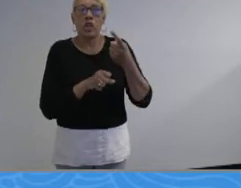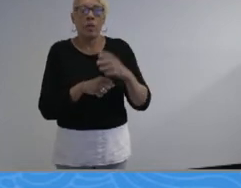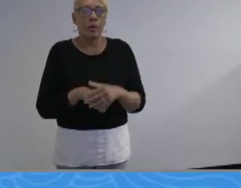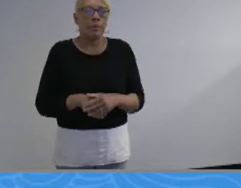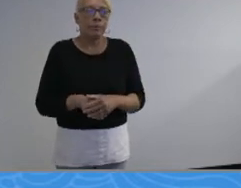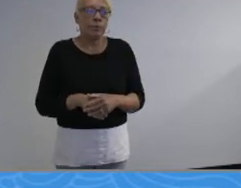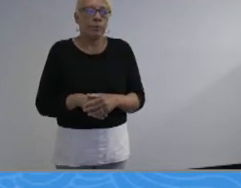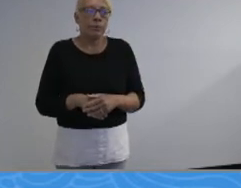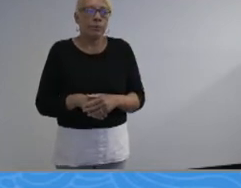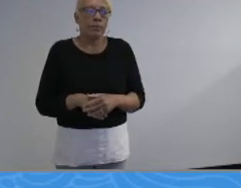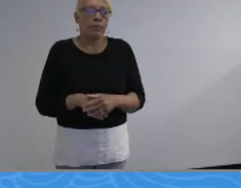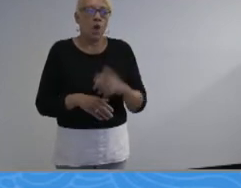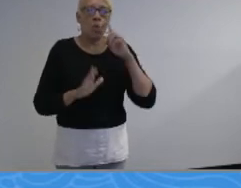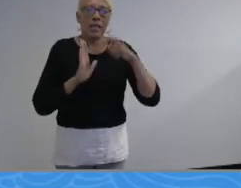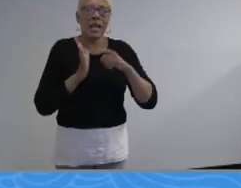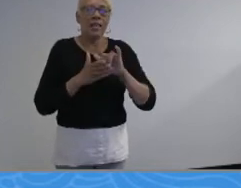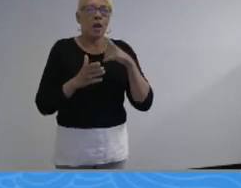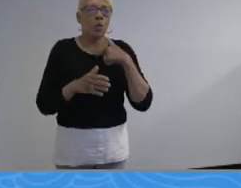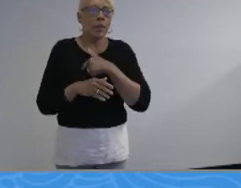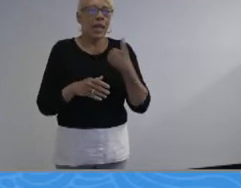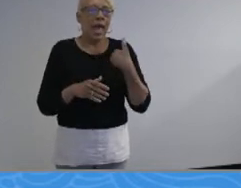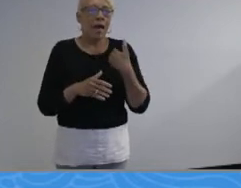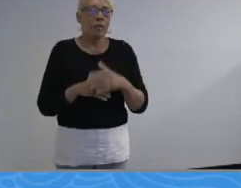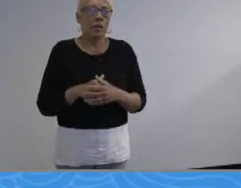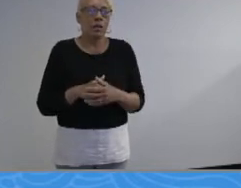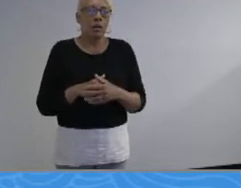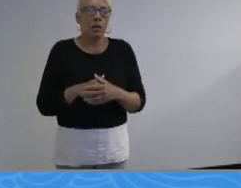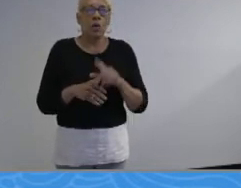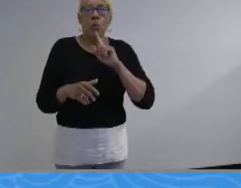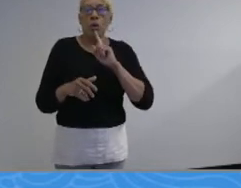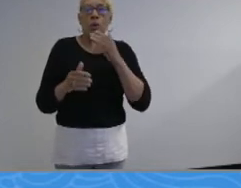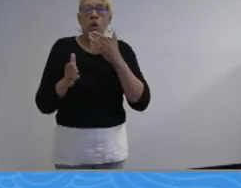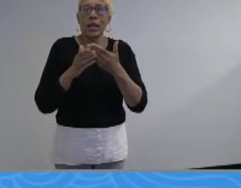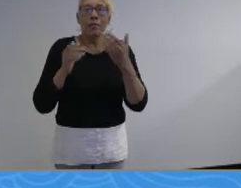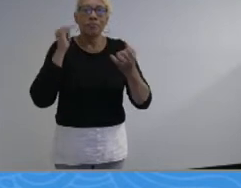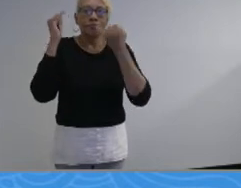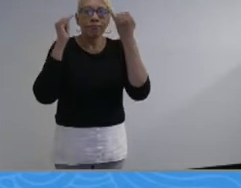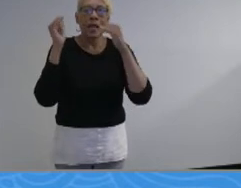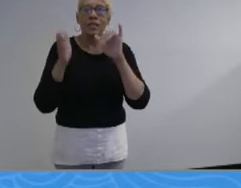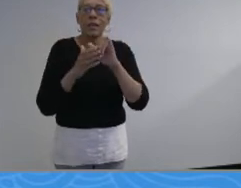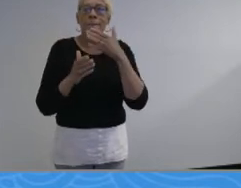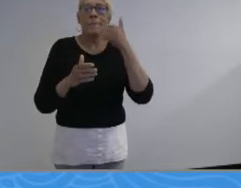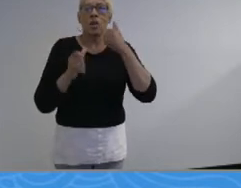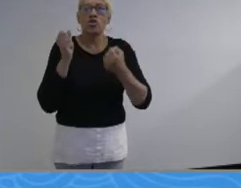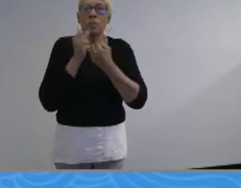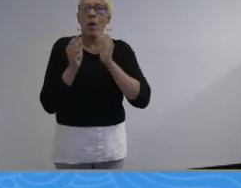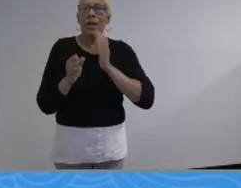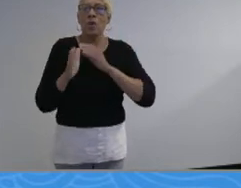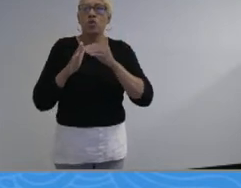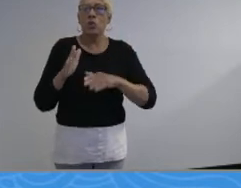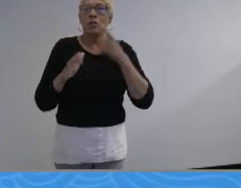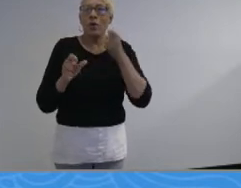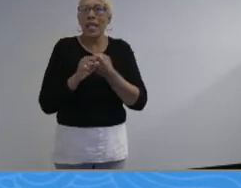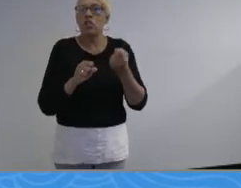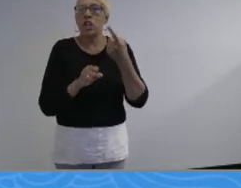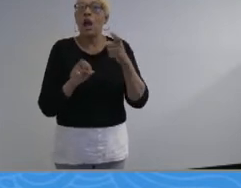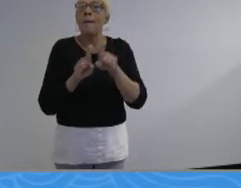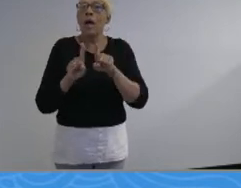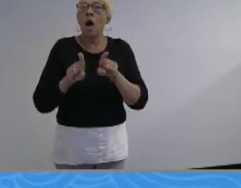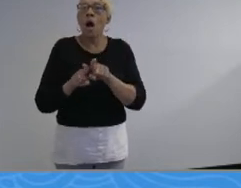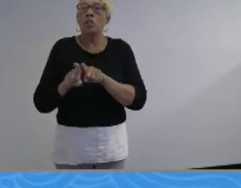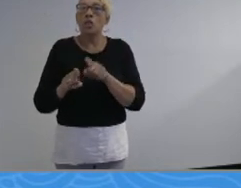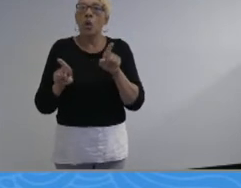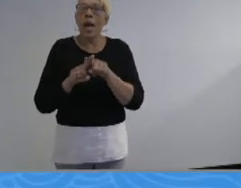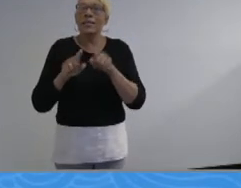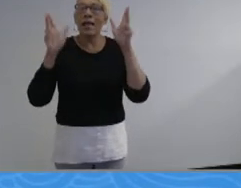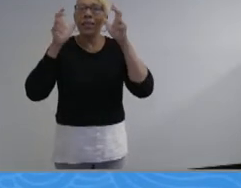that, you know, we've got some, I think, pretty innovative ideas around better supporting our students for next year, but also, obviously, as a listener,